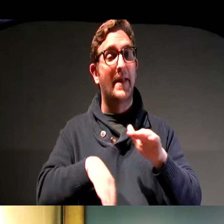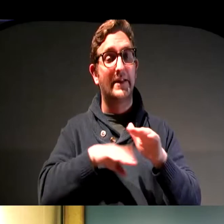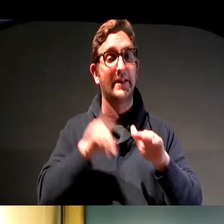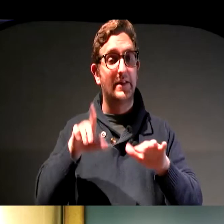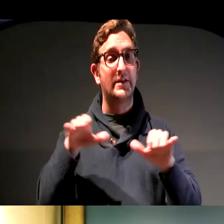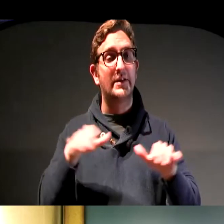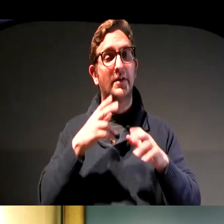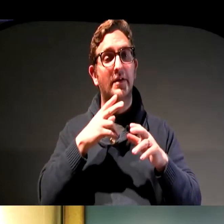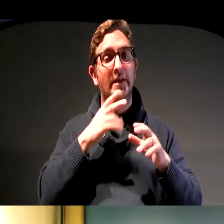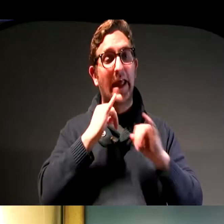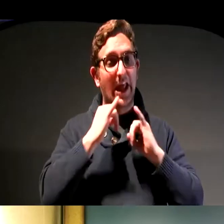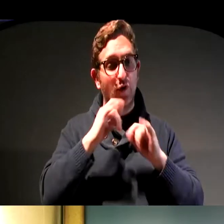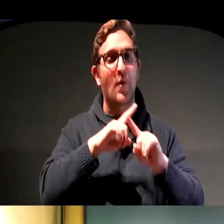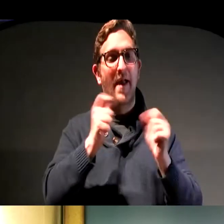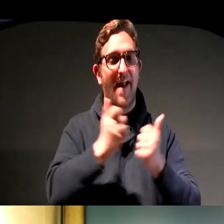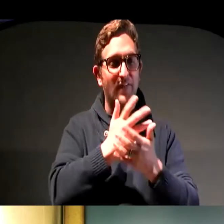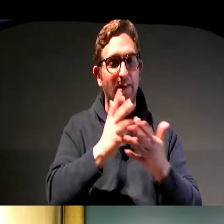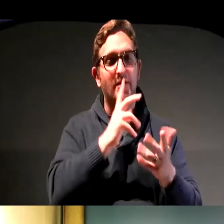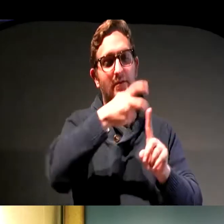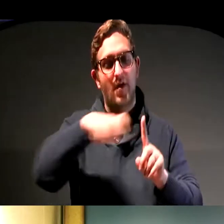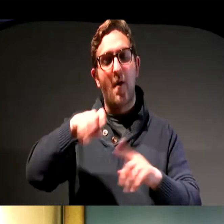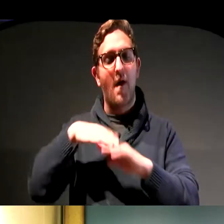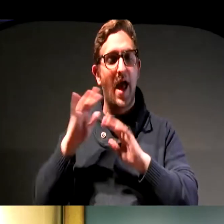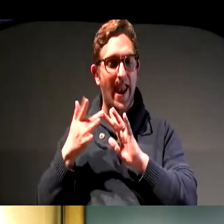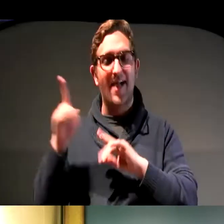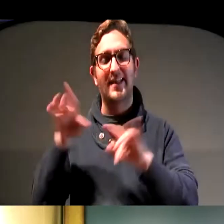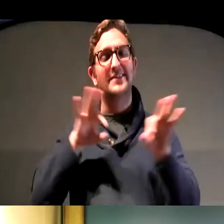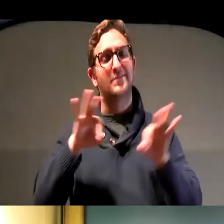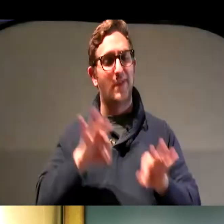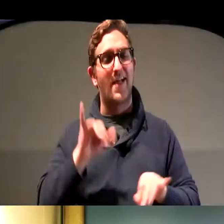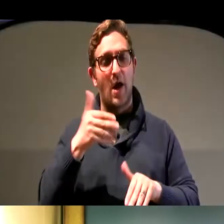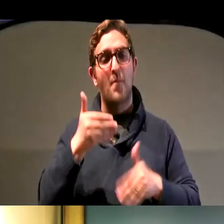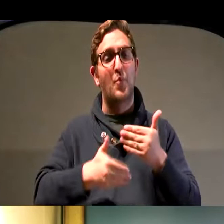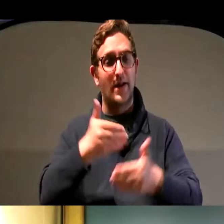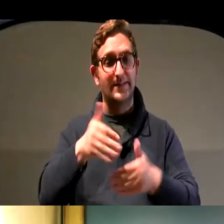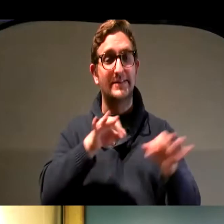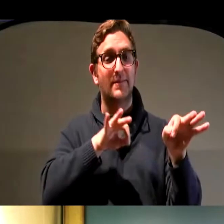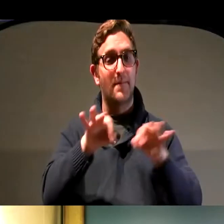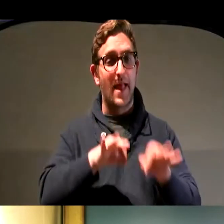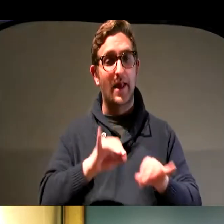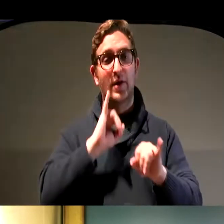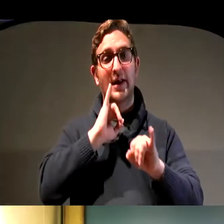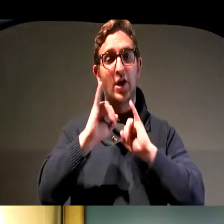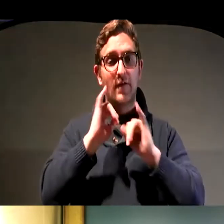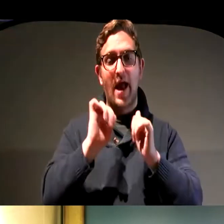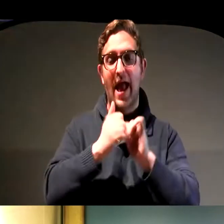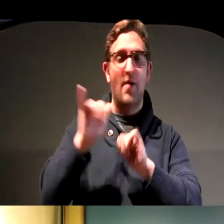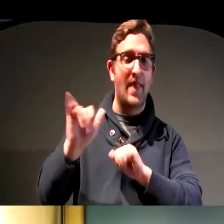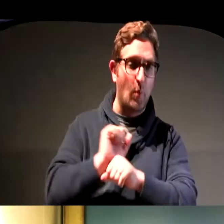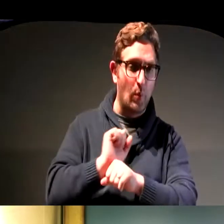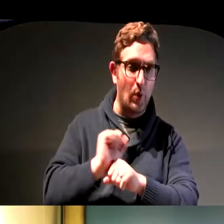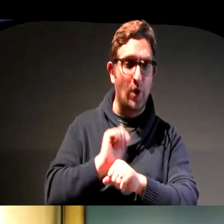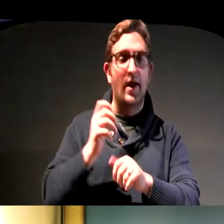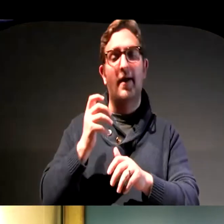well, now they bring you online, and they kind of explain the process to you. They explain the interview, how interviews work, and they kind of give you